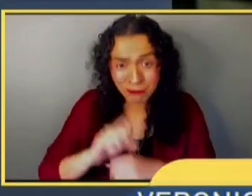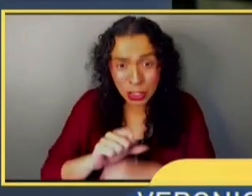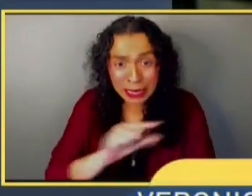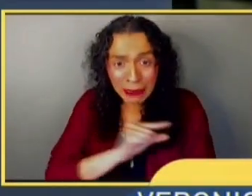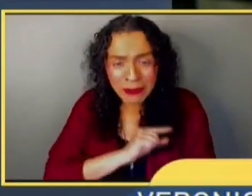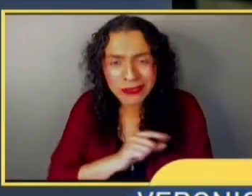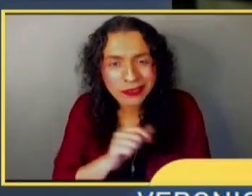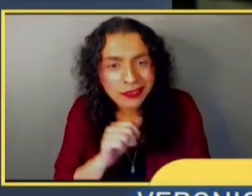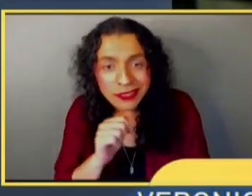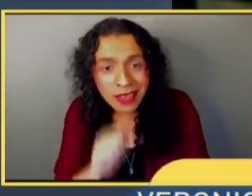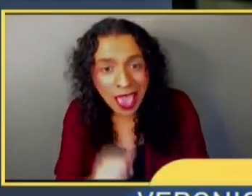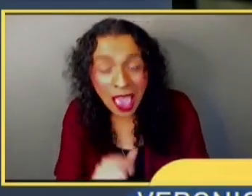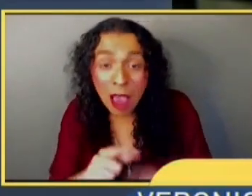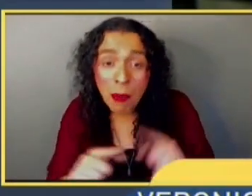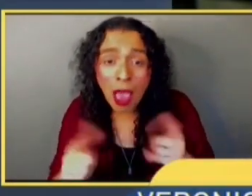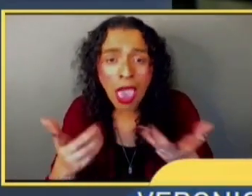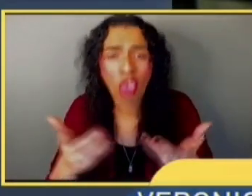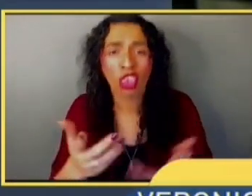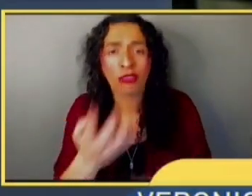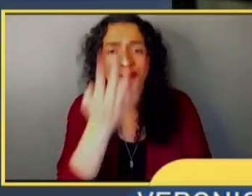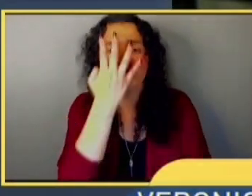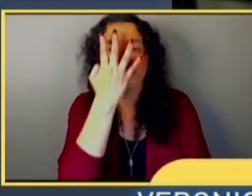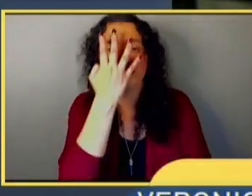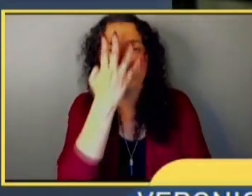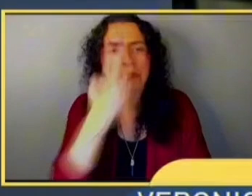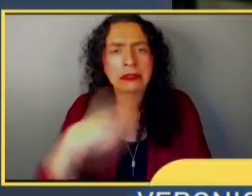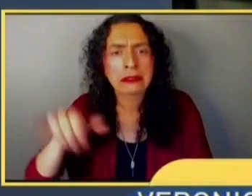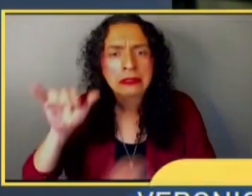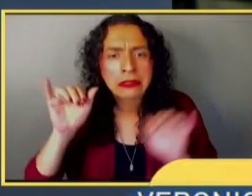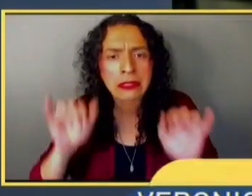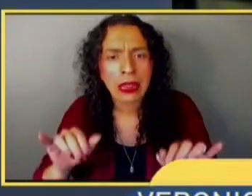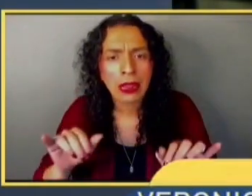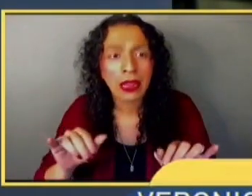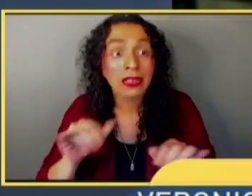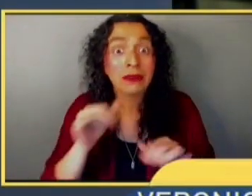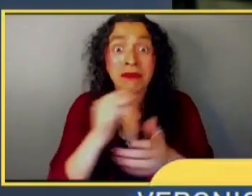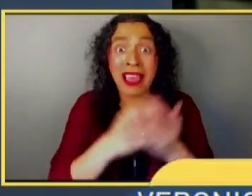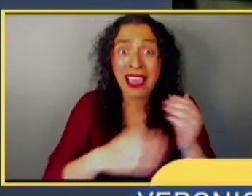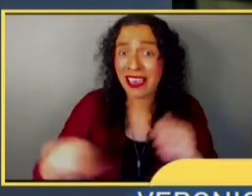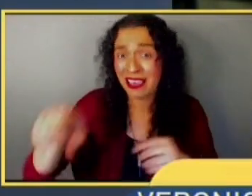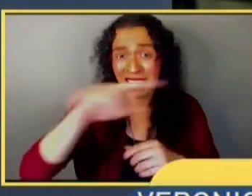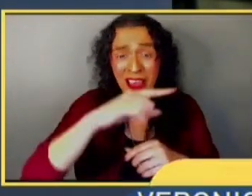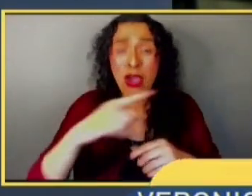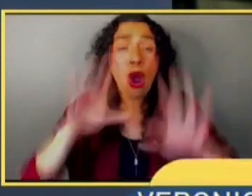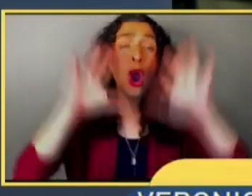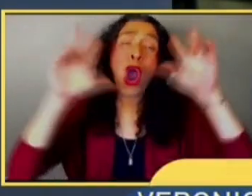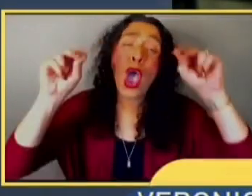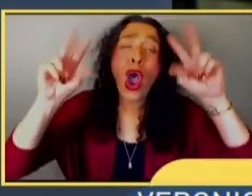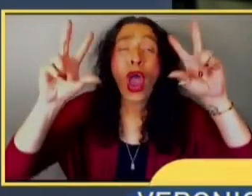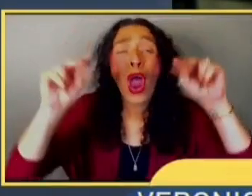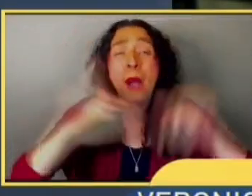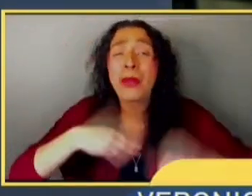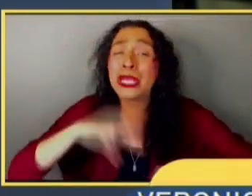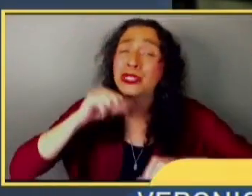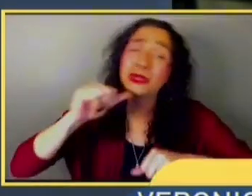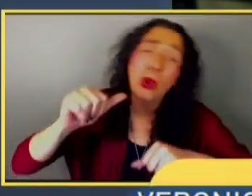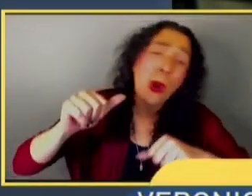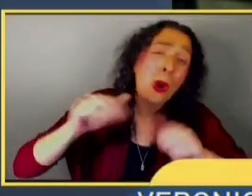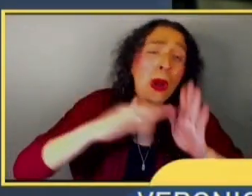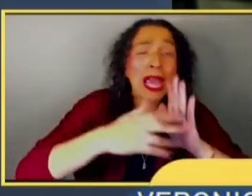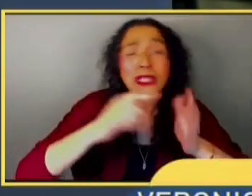had also people that everybody insisted should not be released, who've gone on to do extraordinary